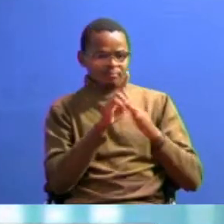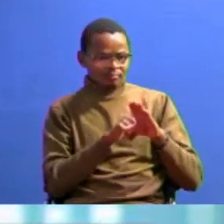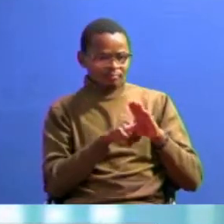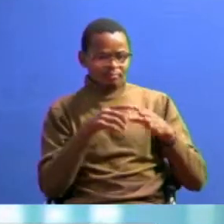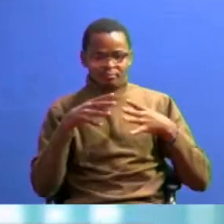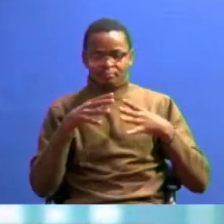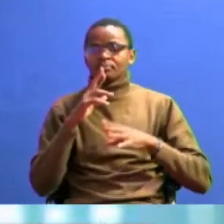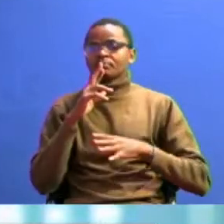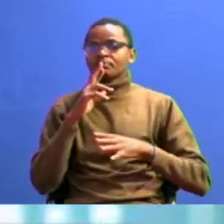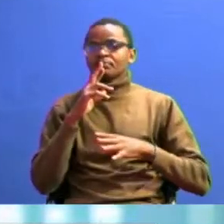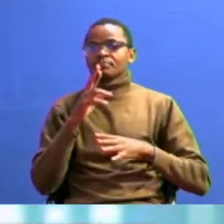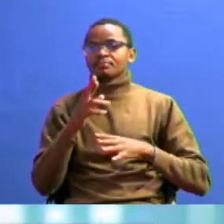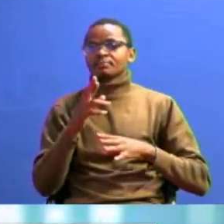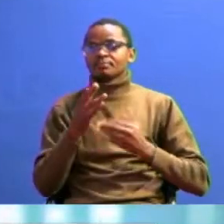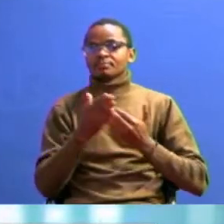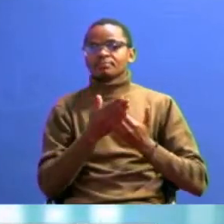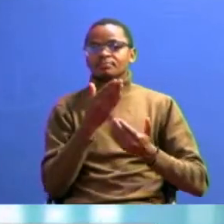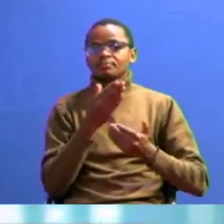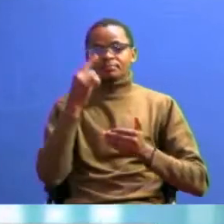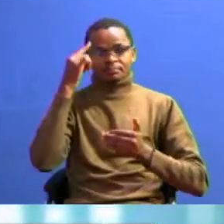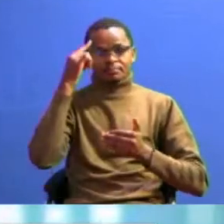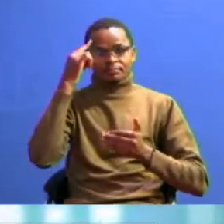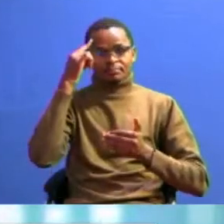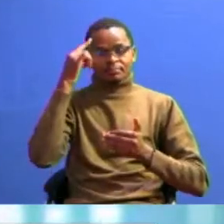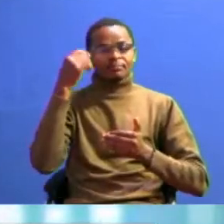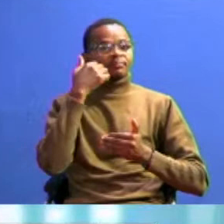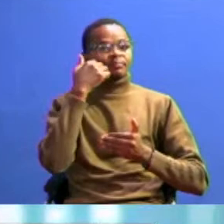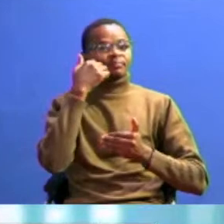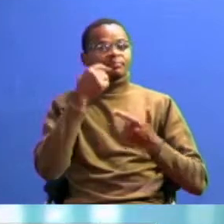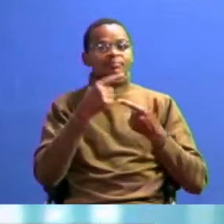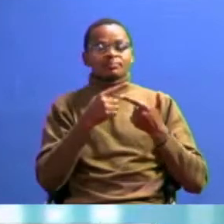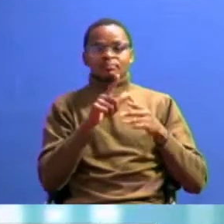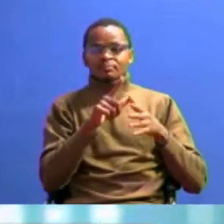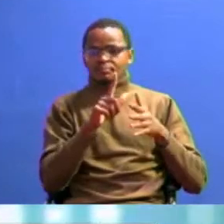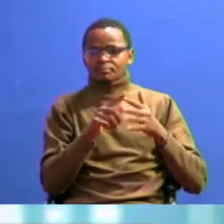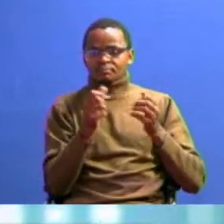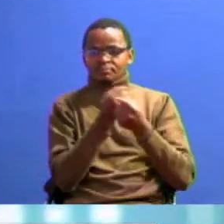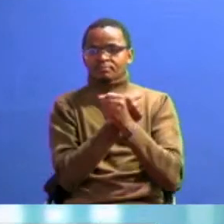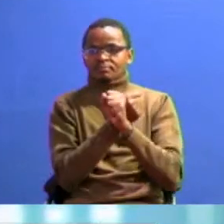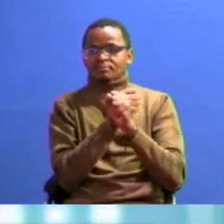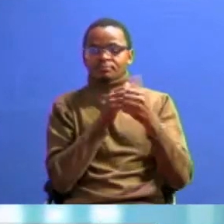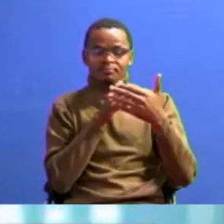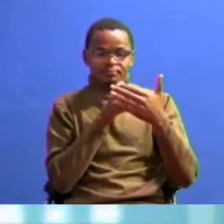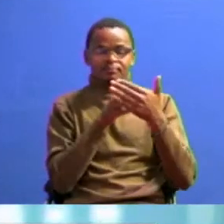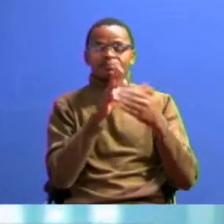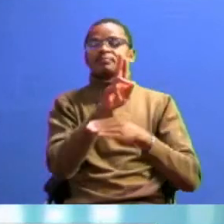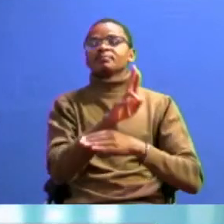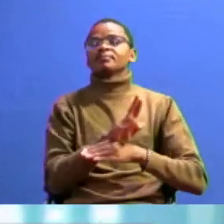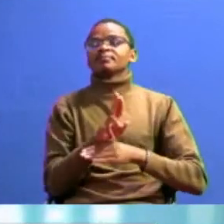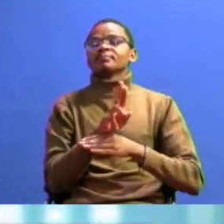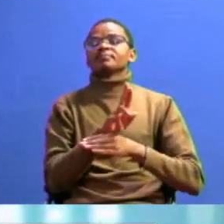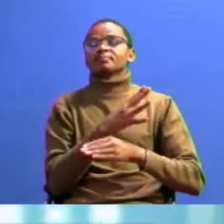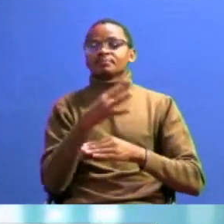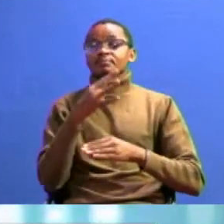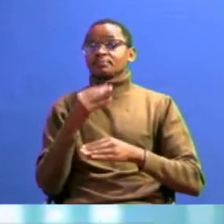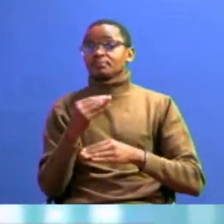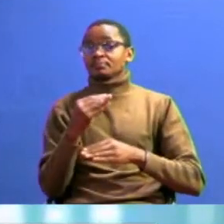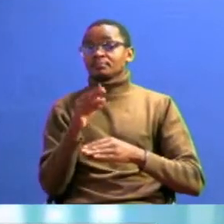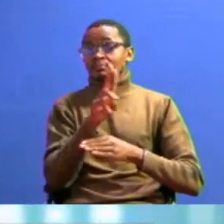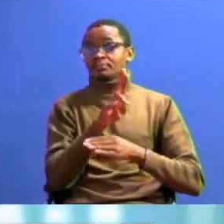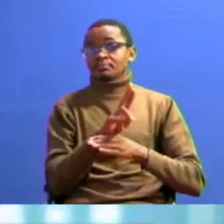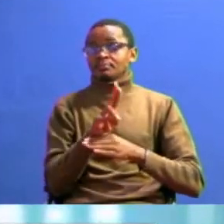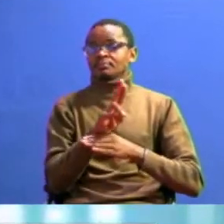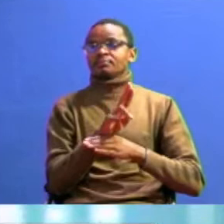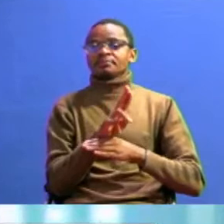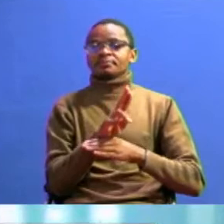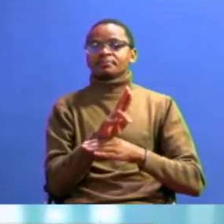people are put on treatment for mental illnesses, but then they are unable to stop taking substances. And so use of